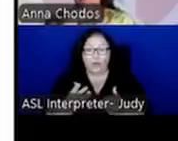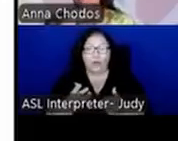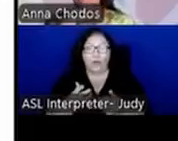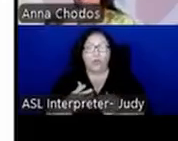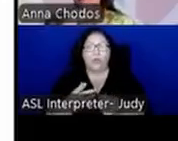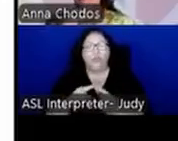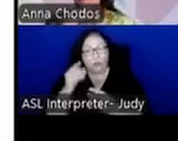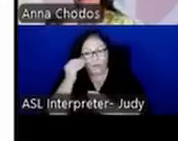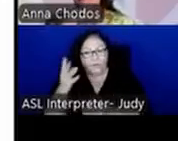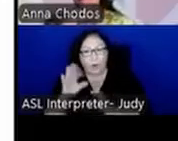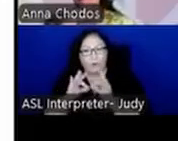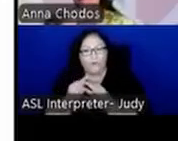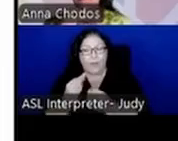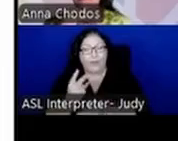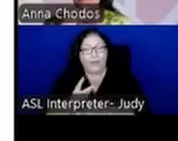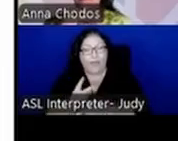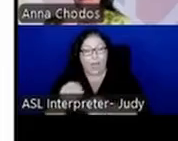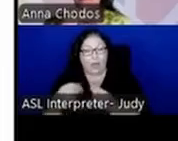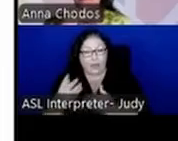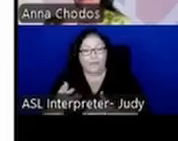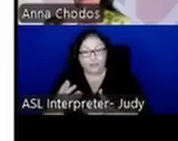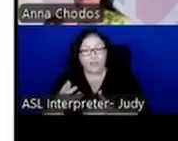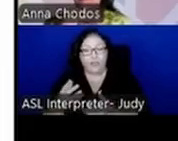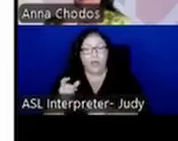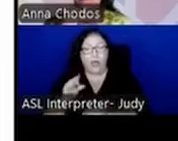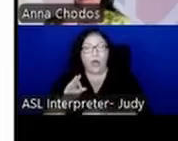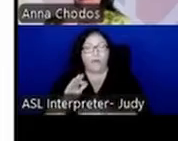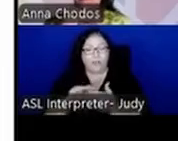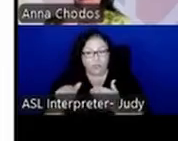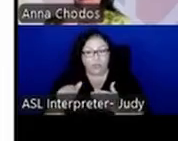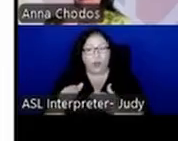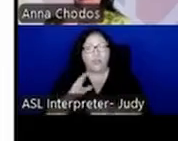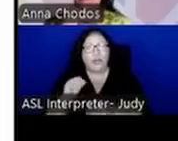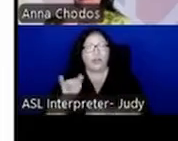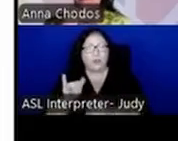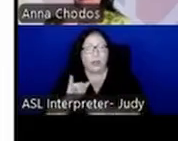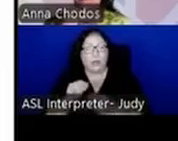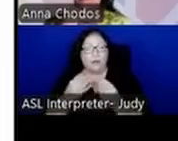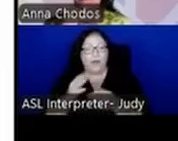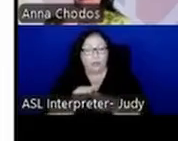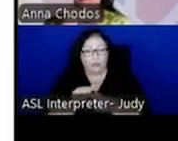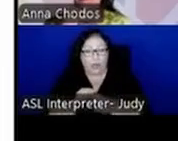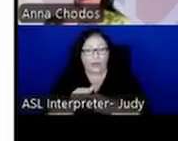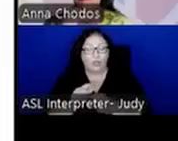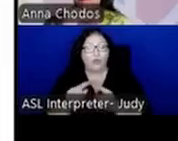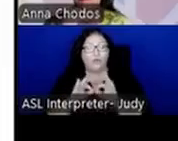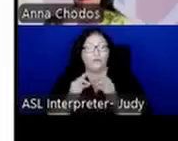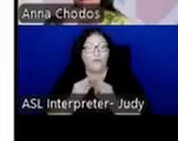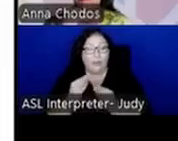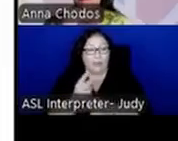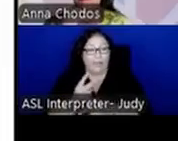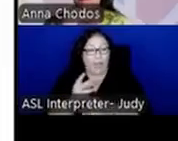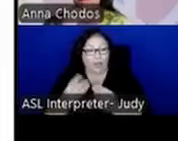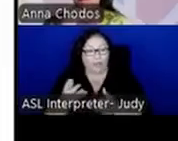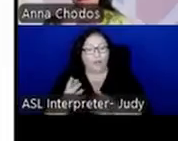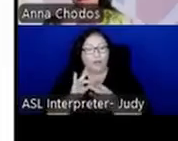caregivers of discharge, as well as provide training to family caregivers related to tasks they might have to